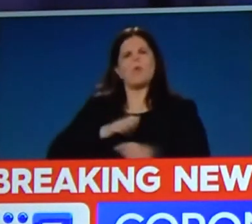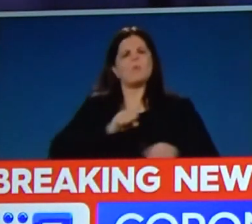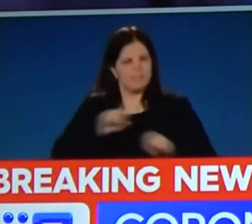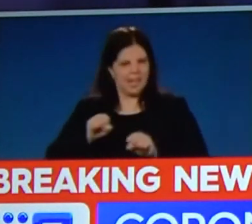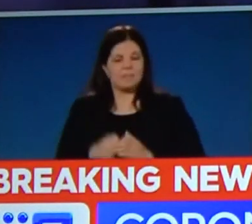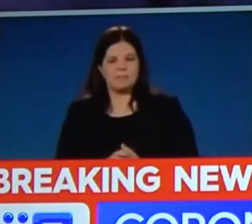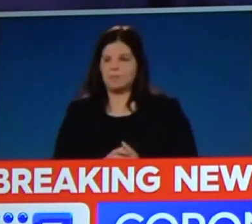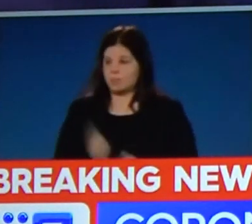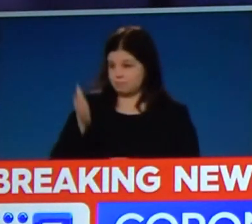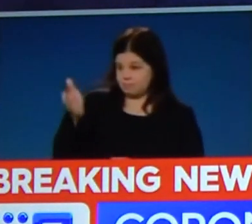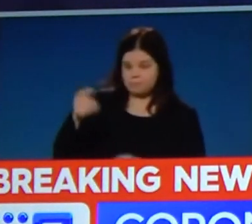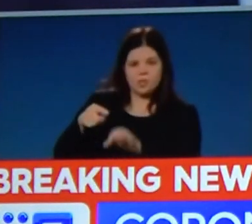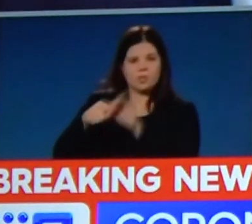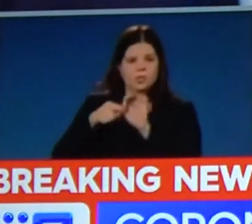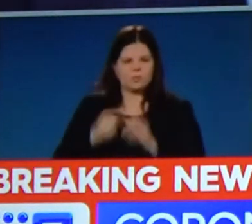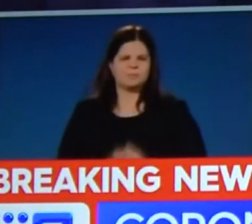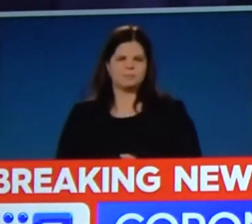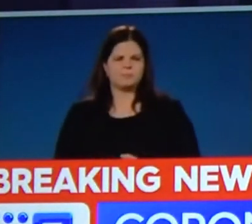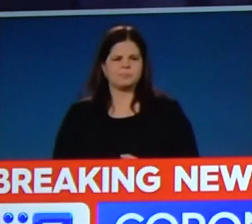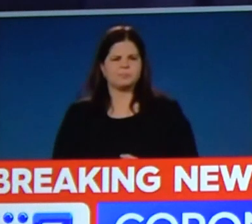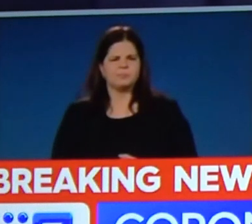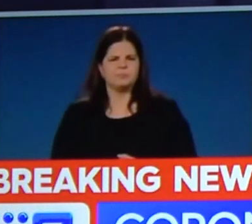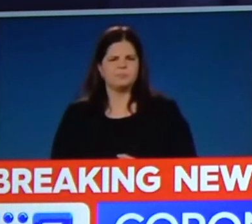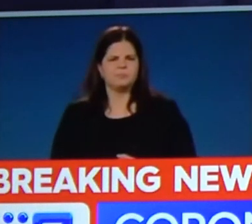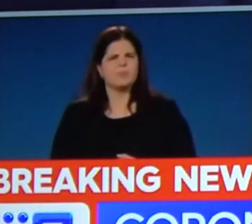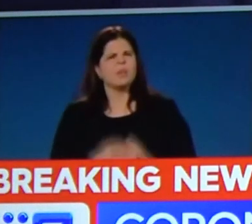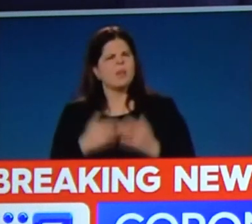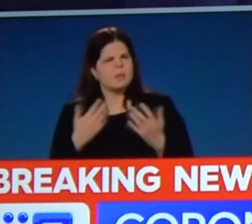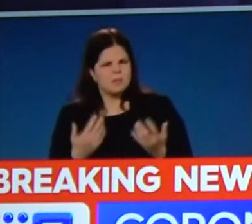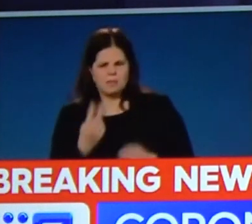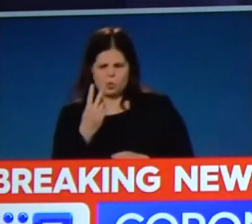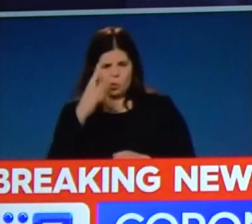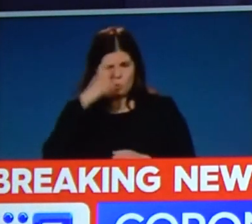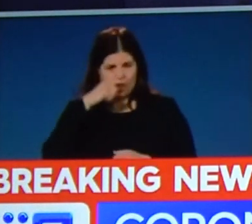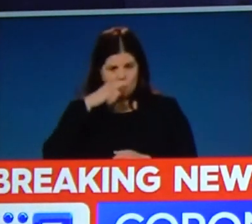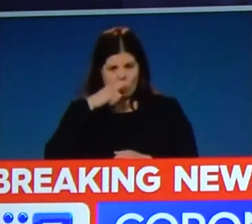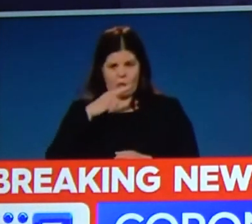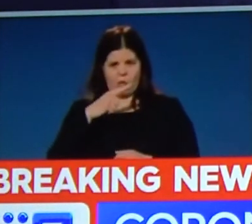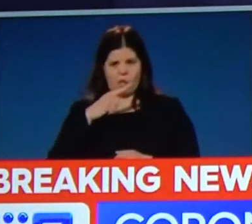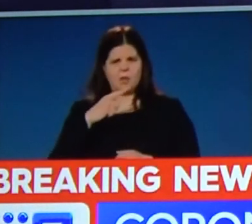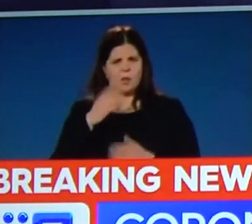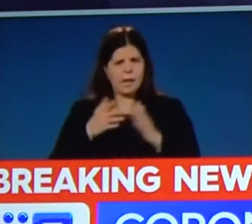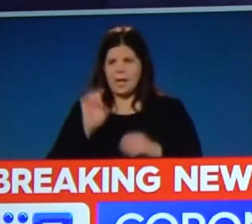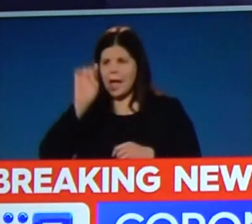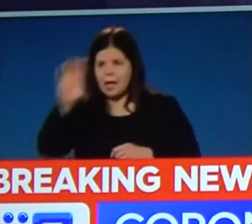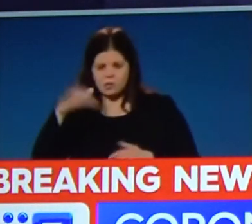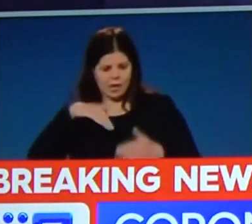Michelle? The two-person rule applies presumably inside as well as outside,